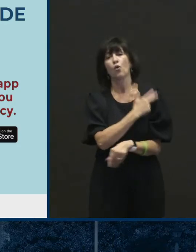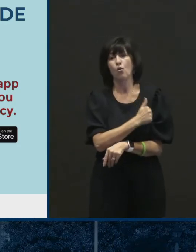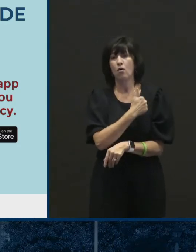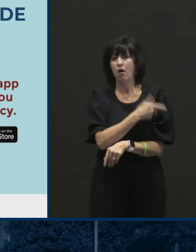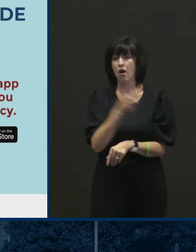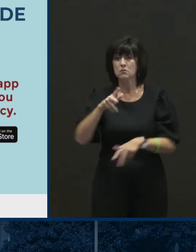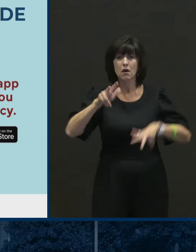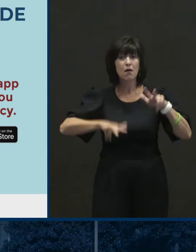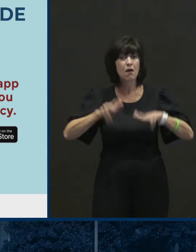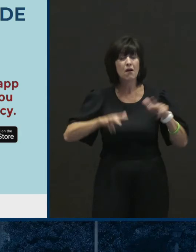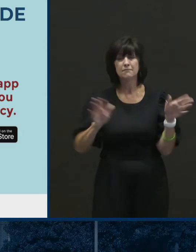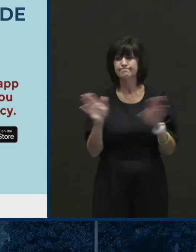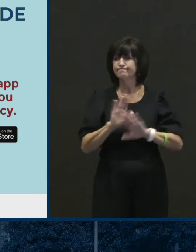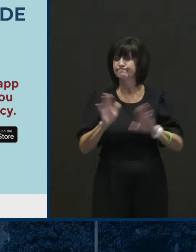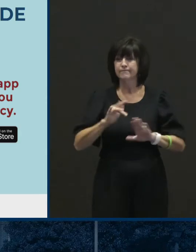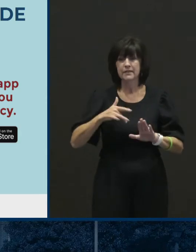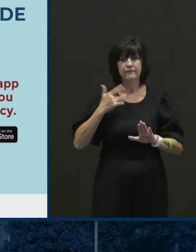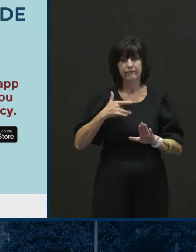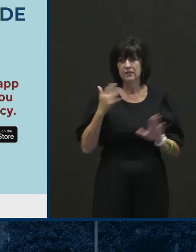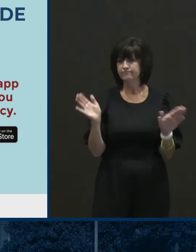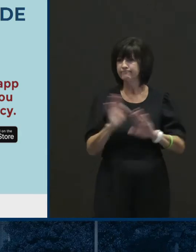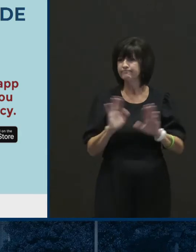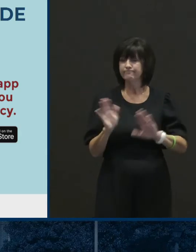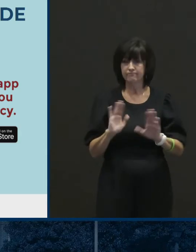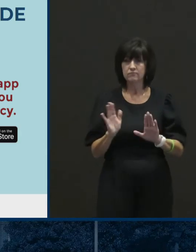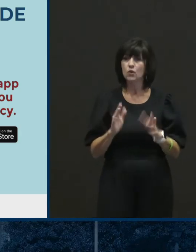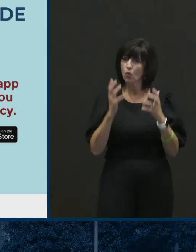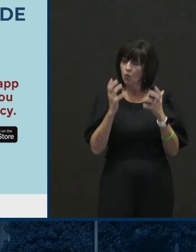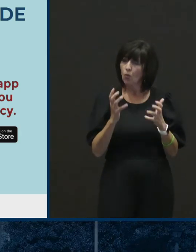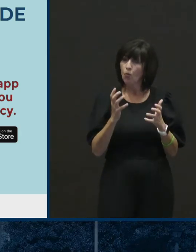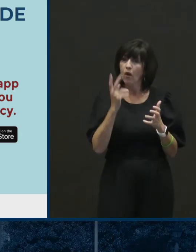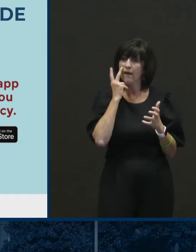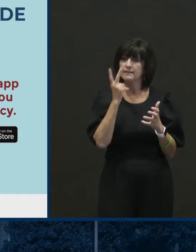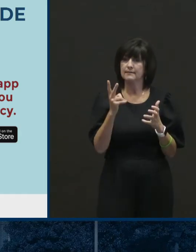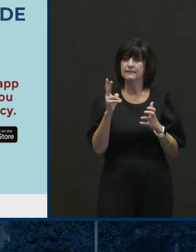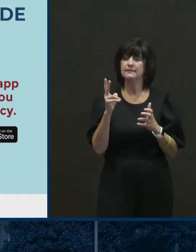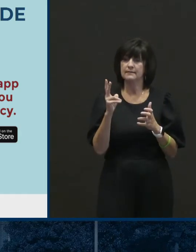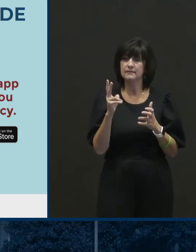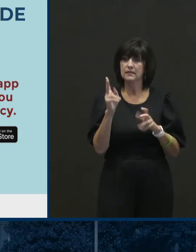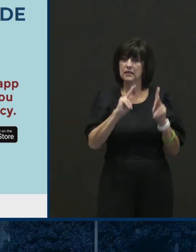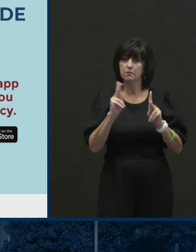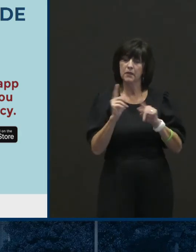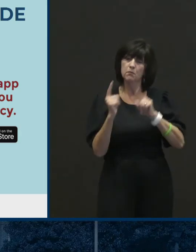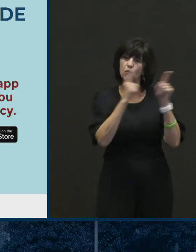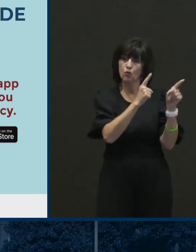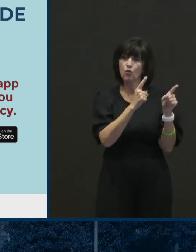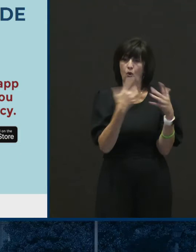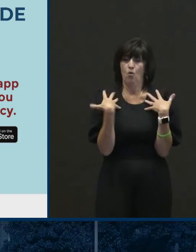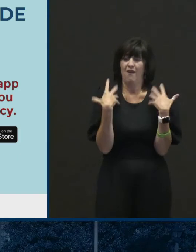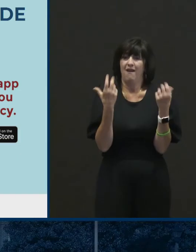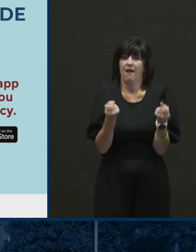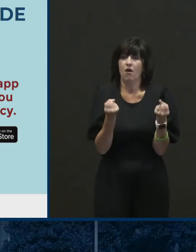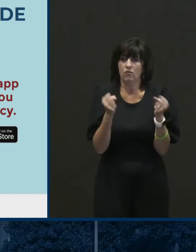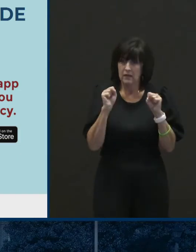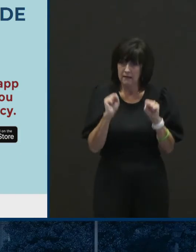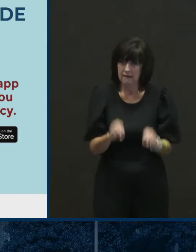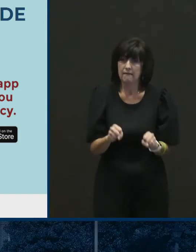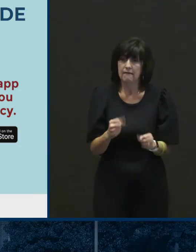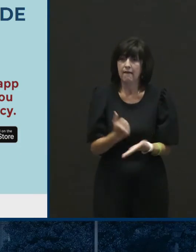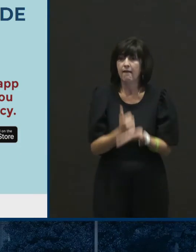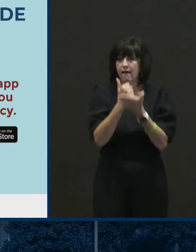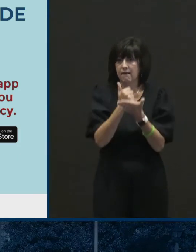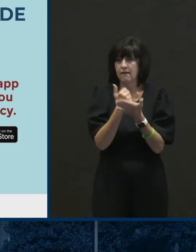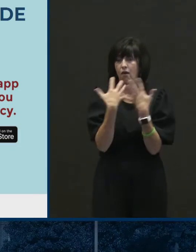an increase in acuity at the hospital, and that's not a good thing for the health of Delawareans. Our goals remain the same: to push down